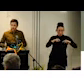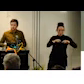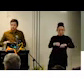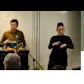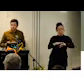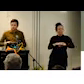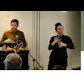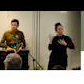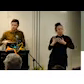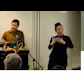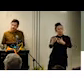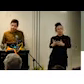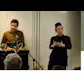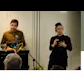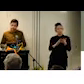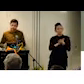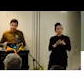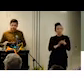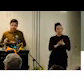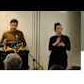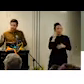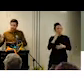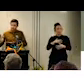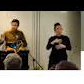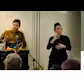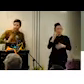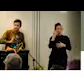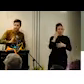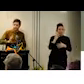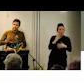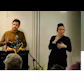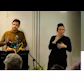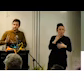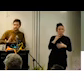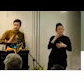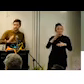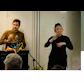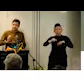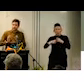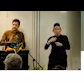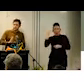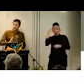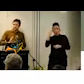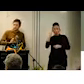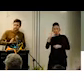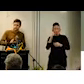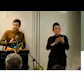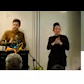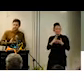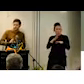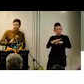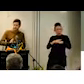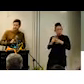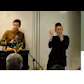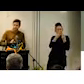So as we mature from children to adolescence, this timing becomes earlier so that the little spindle is able to catch the wave at the right